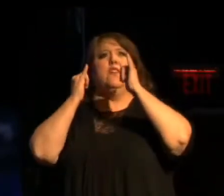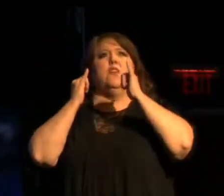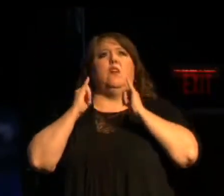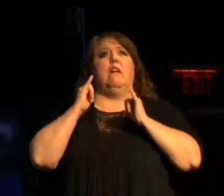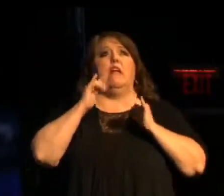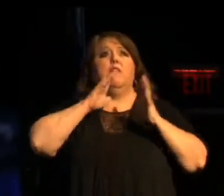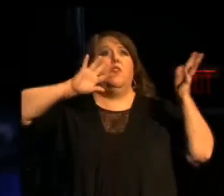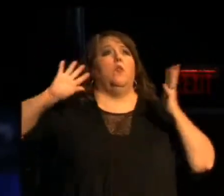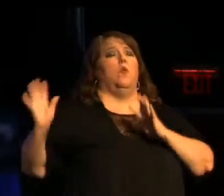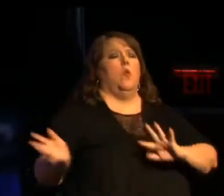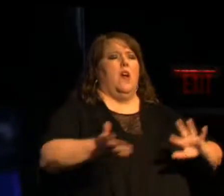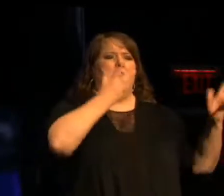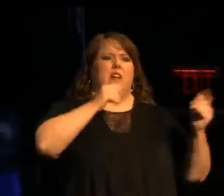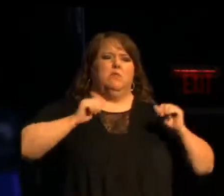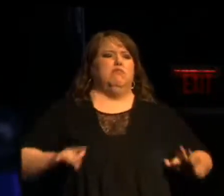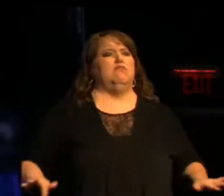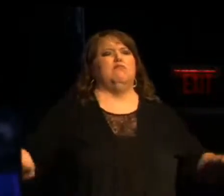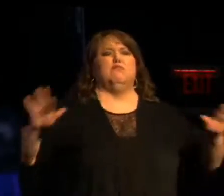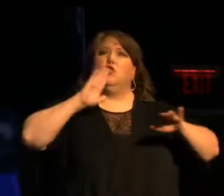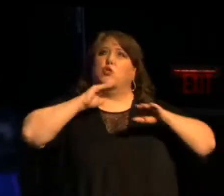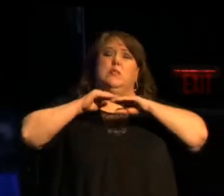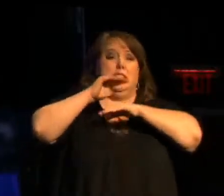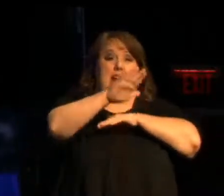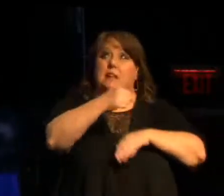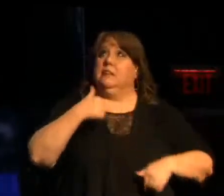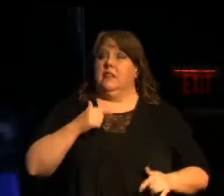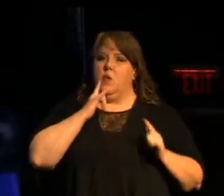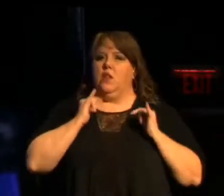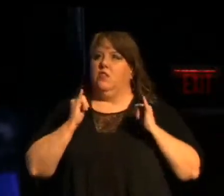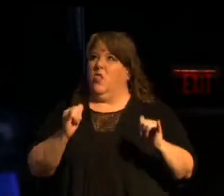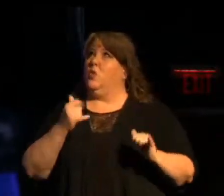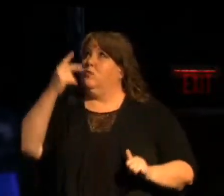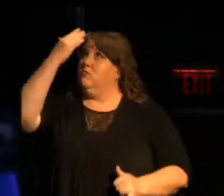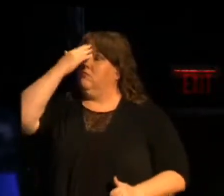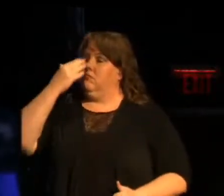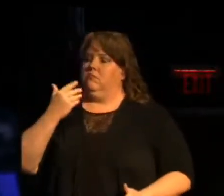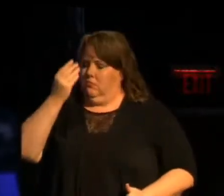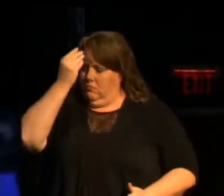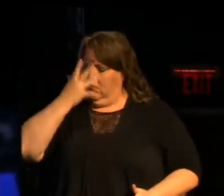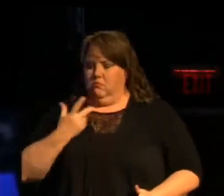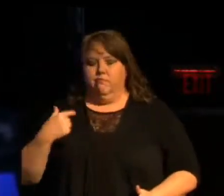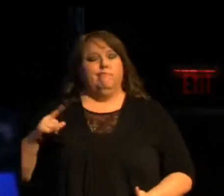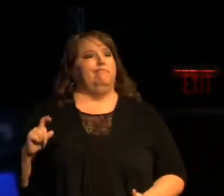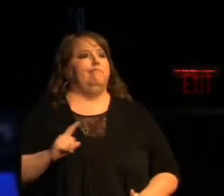the wind blows where you send it, so will I.